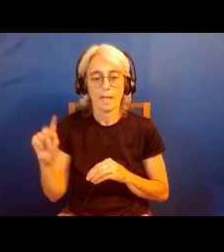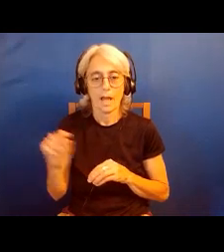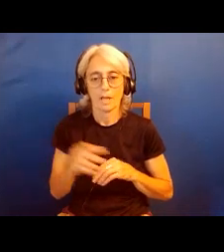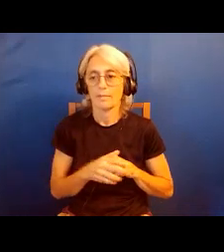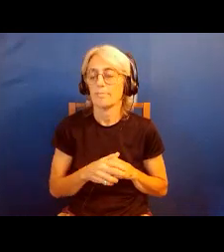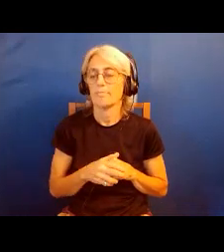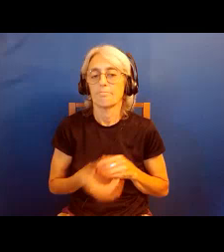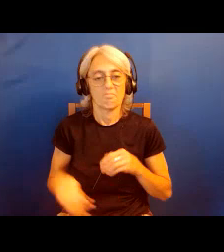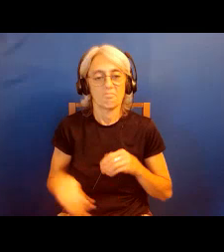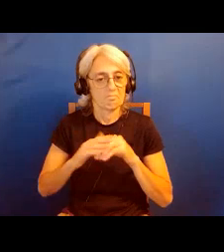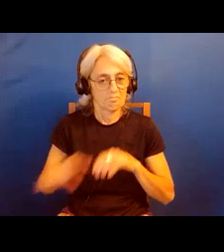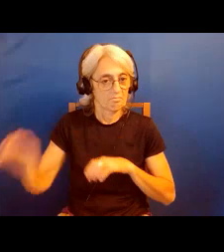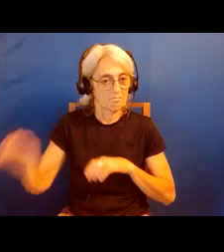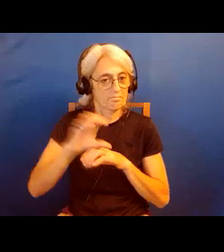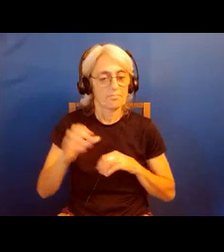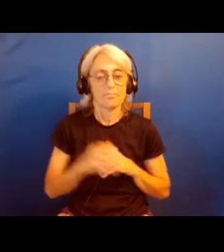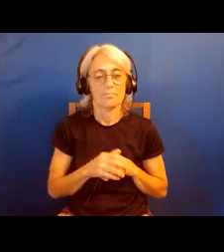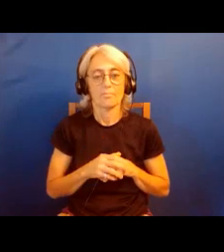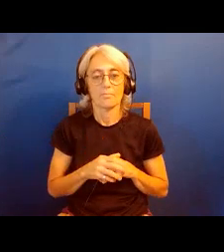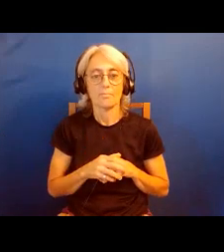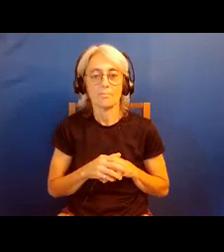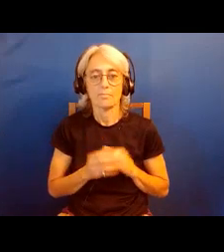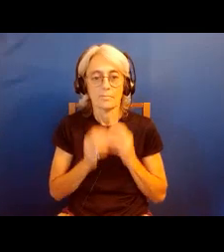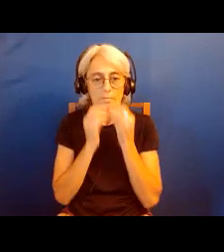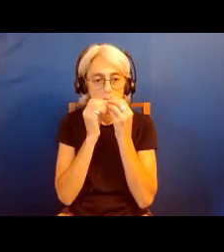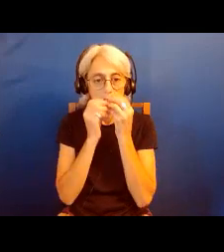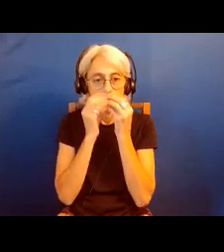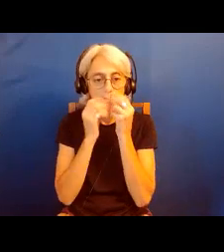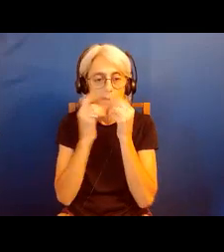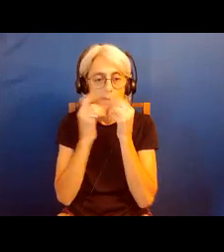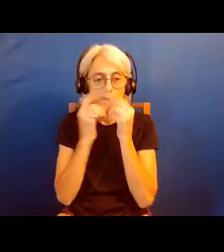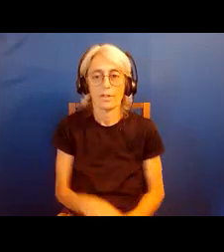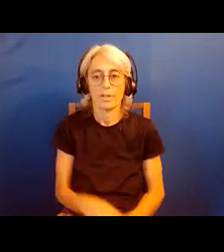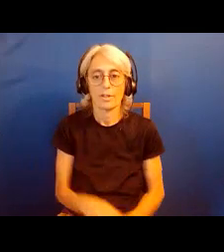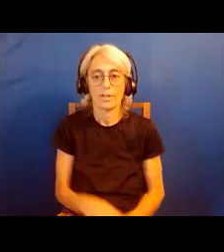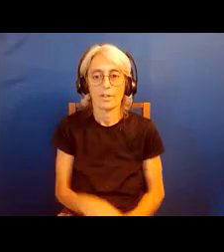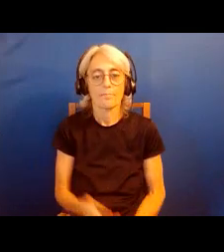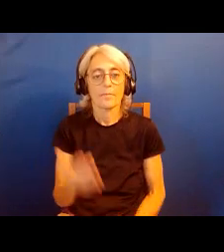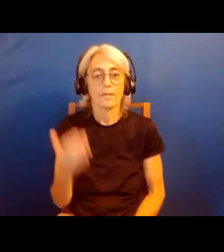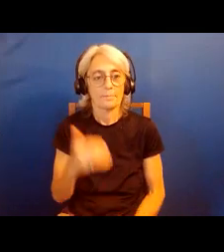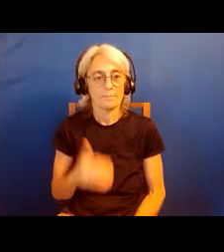again, successful August redistribution once again for California. Next slide, please.